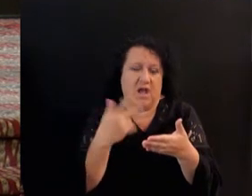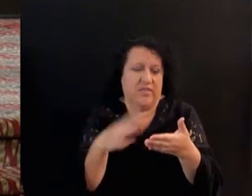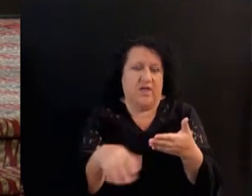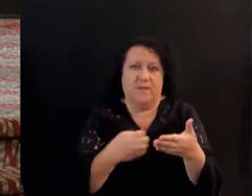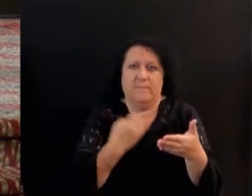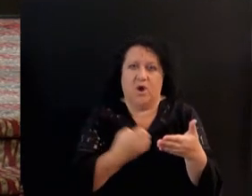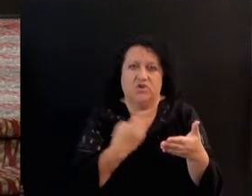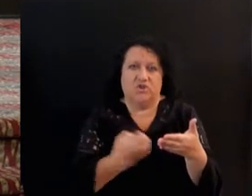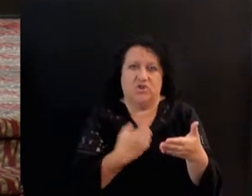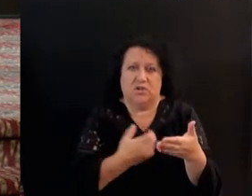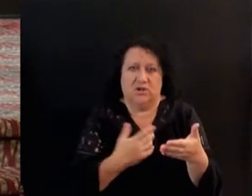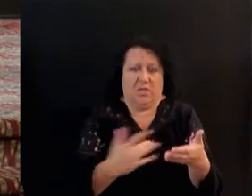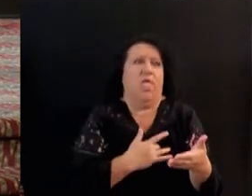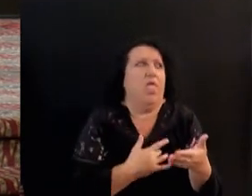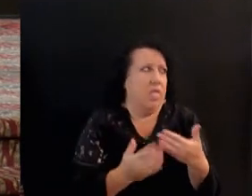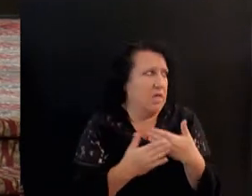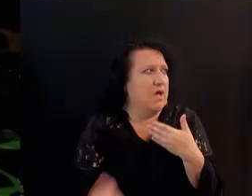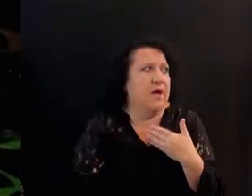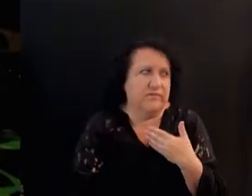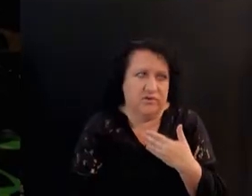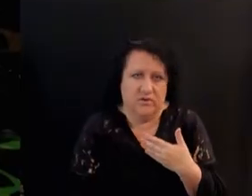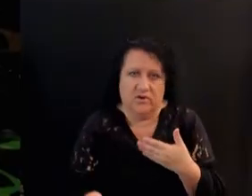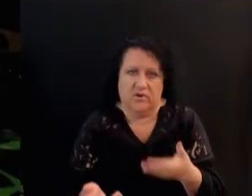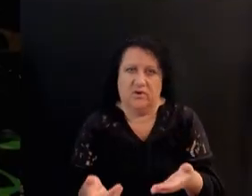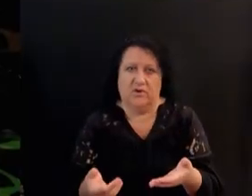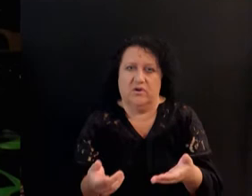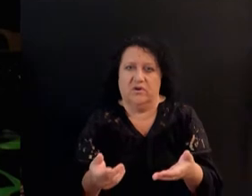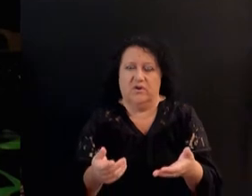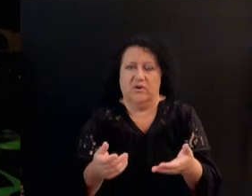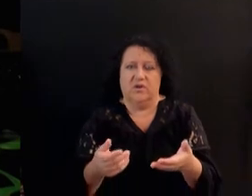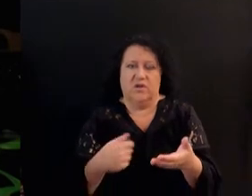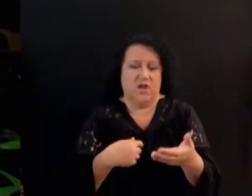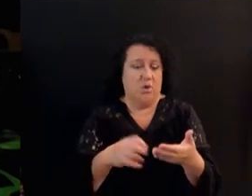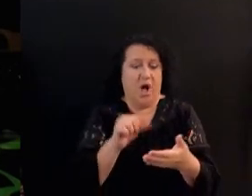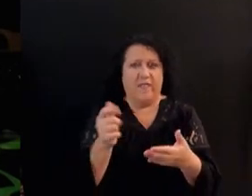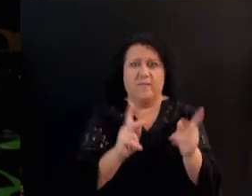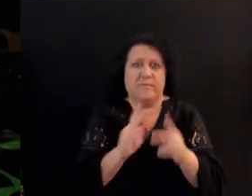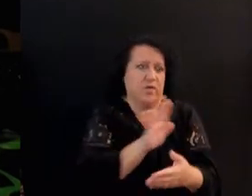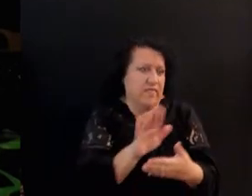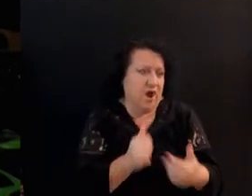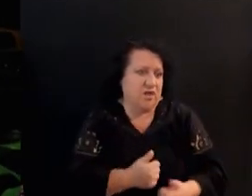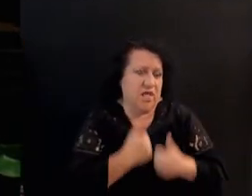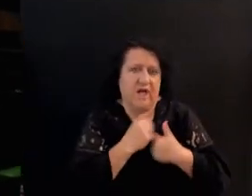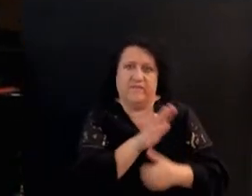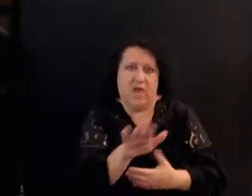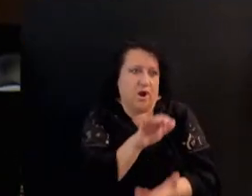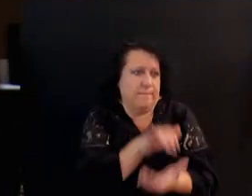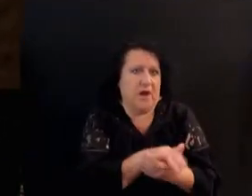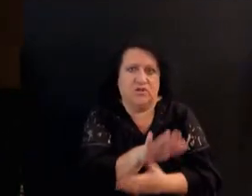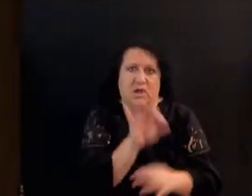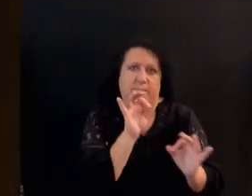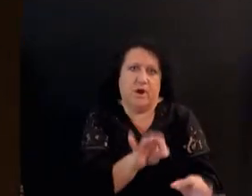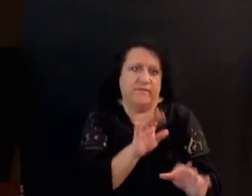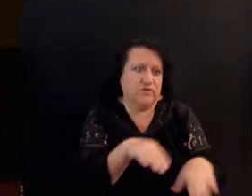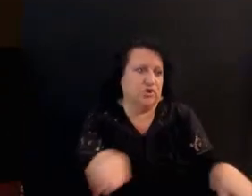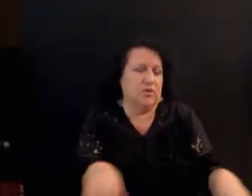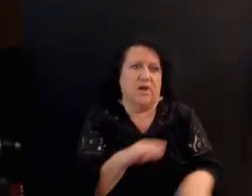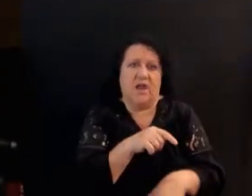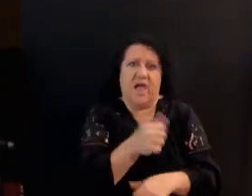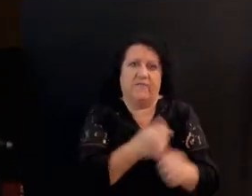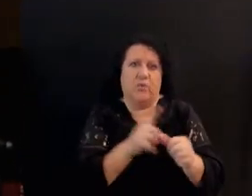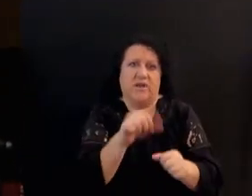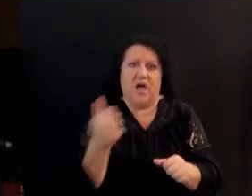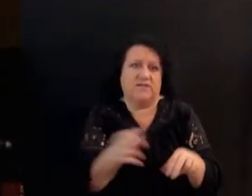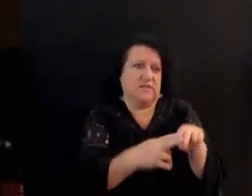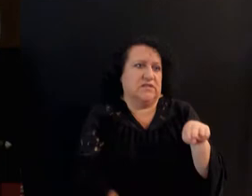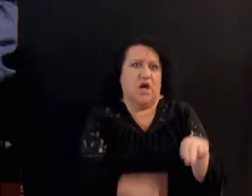And you're like, what is this? And you're like, oh, I'm looking at everybody else's life, everybody else's marriage, everybody else's perfect kids, everybody else has lost 40